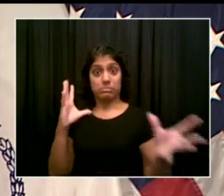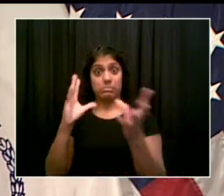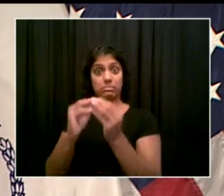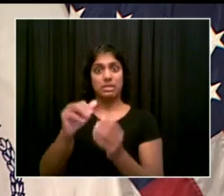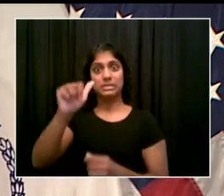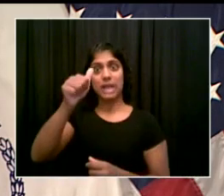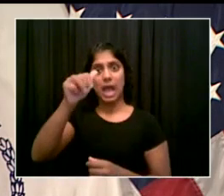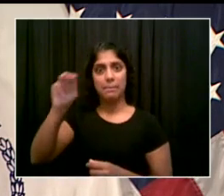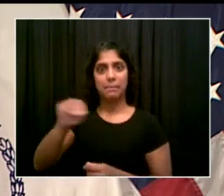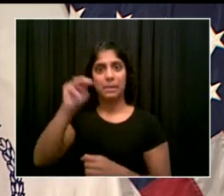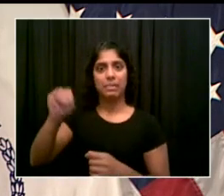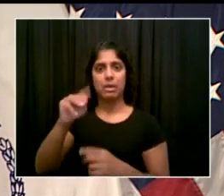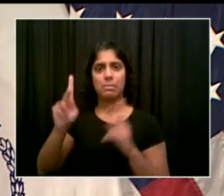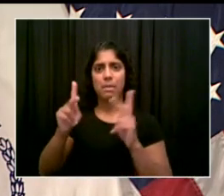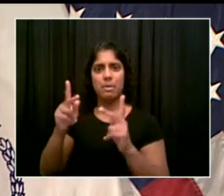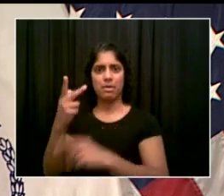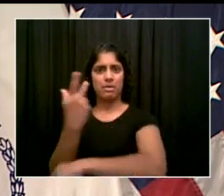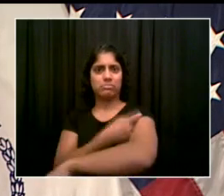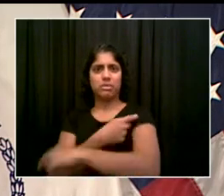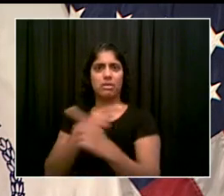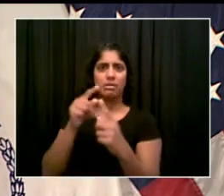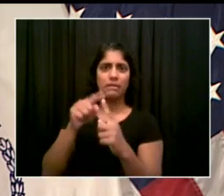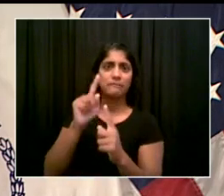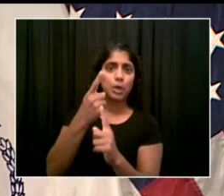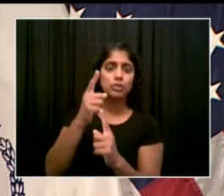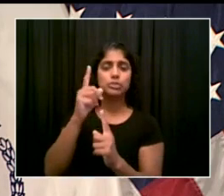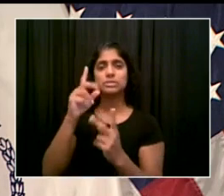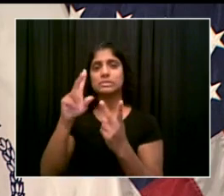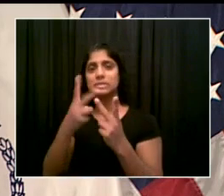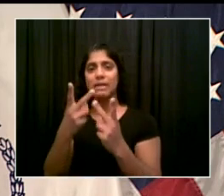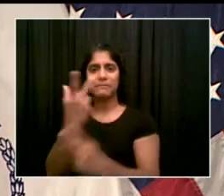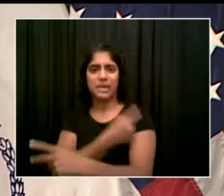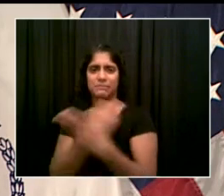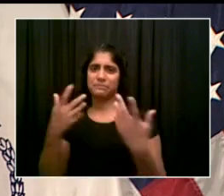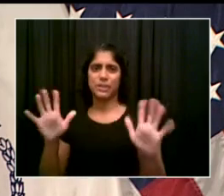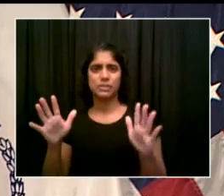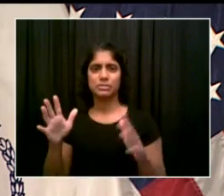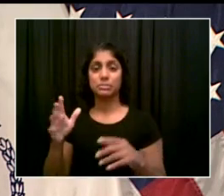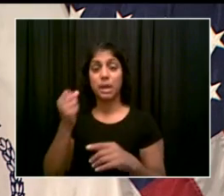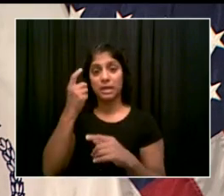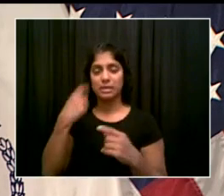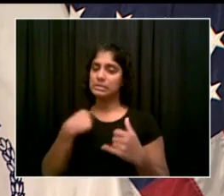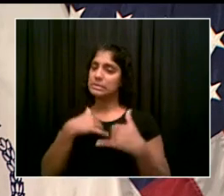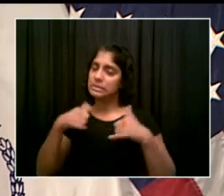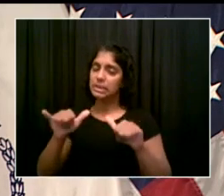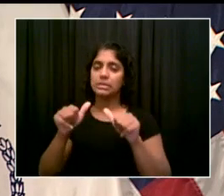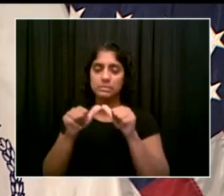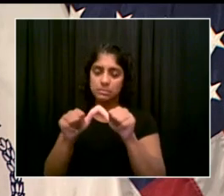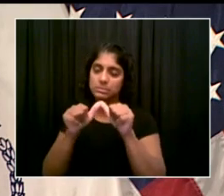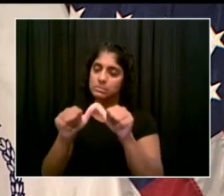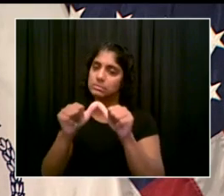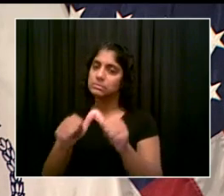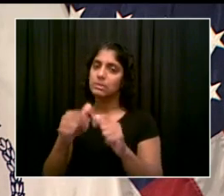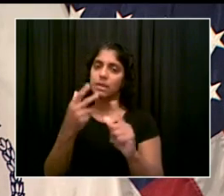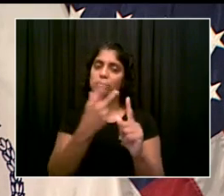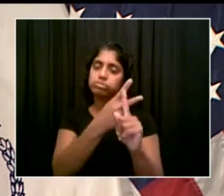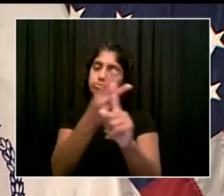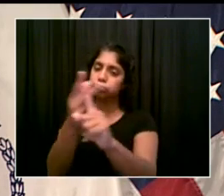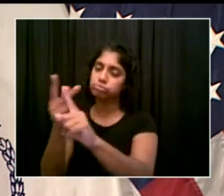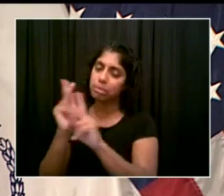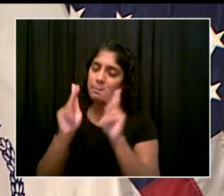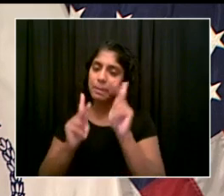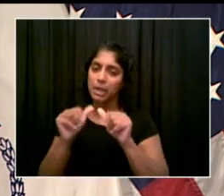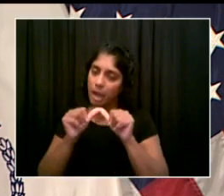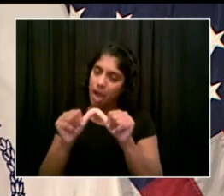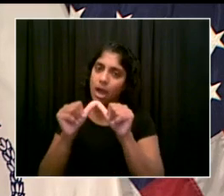it's endless work, Elizabeth. It really is. And it's person by person work. I mean, every single day, our vaccinators, our test and trace folks are out